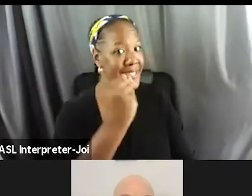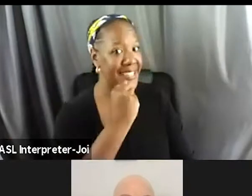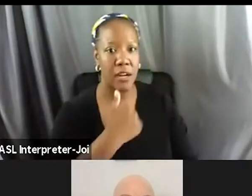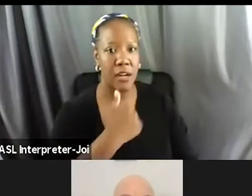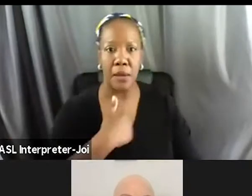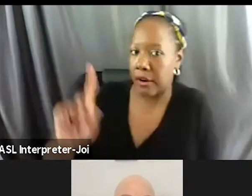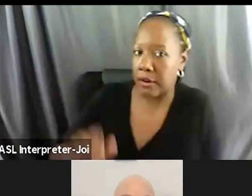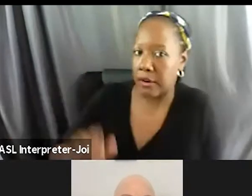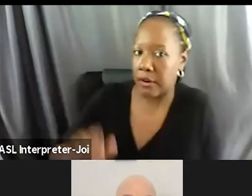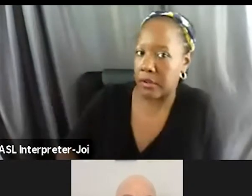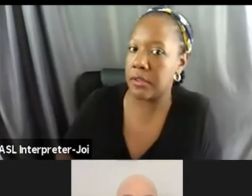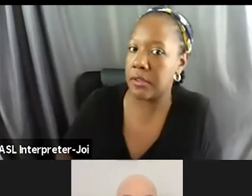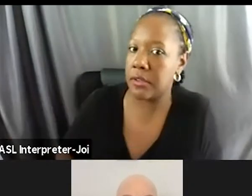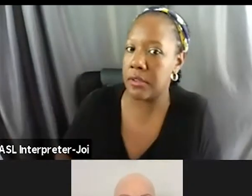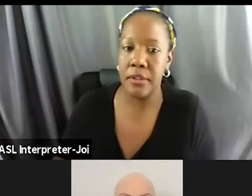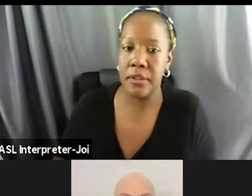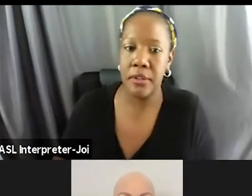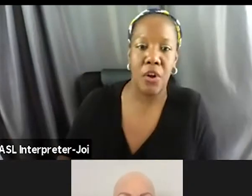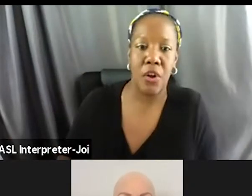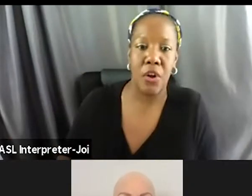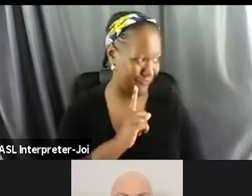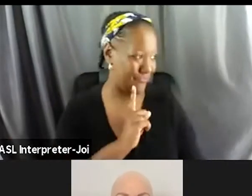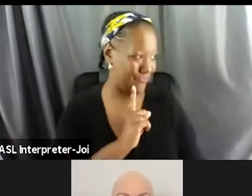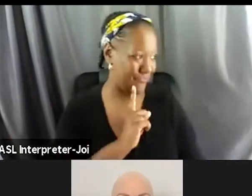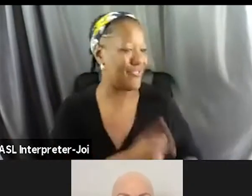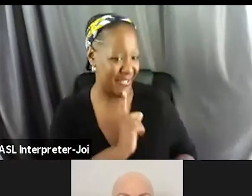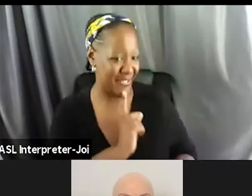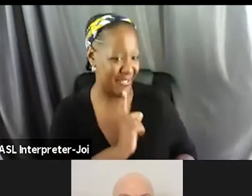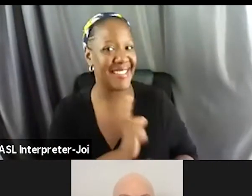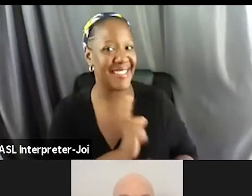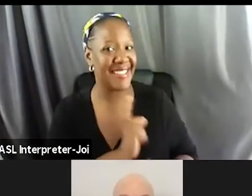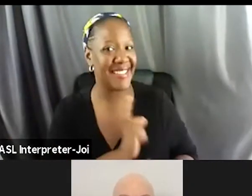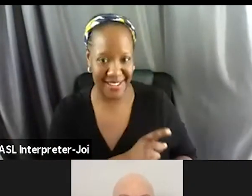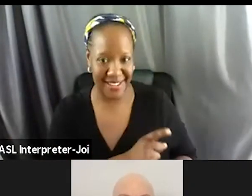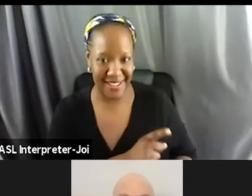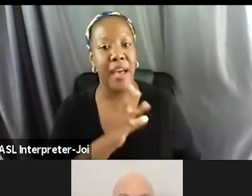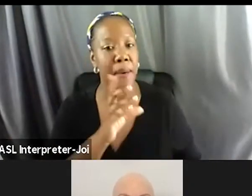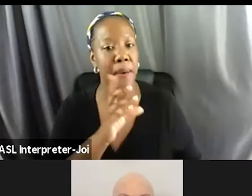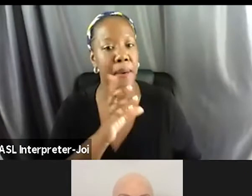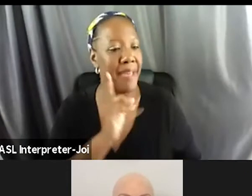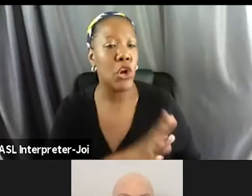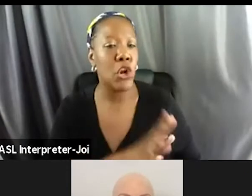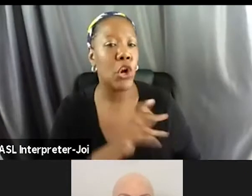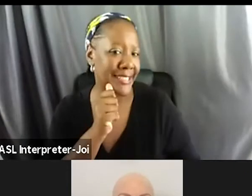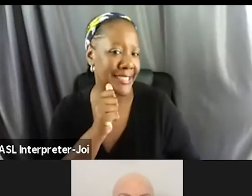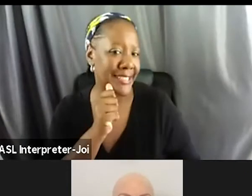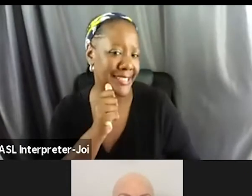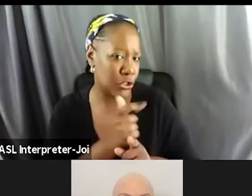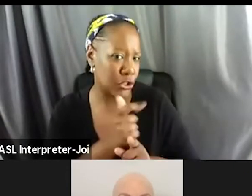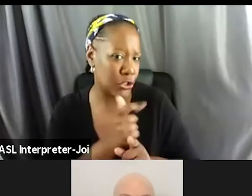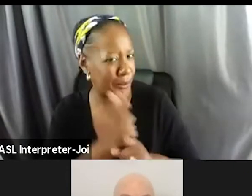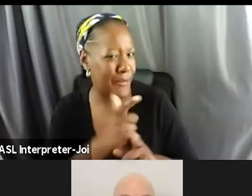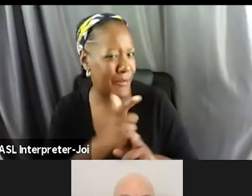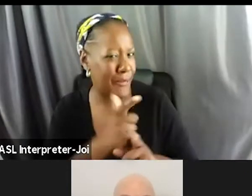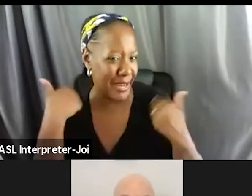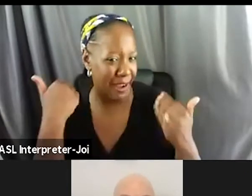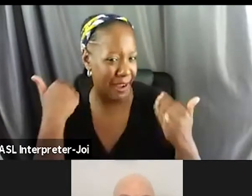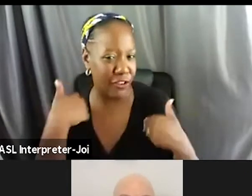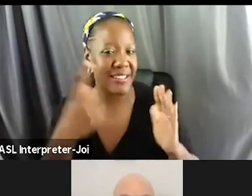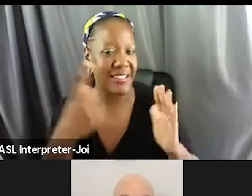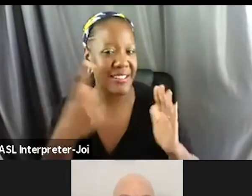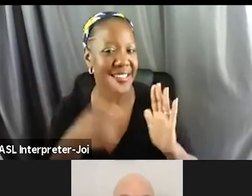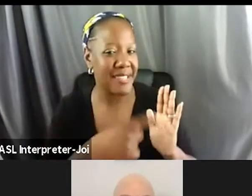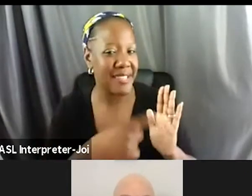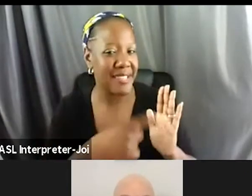go? Right. We base that a lot too, because, and even her siblings who are younger, sometimes we were saying the younger ones